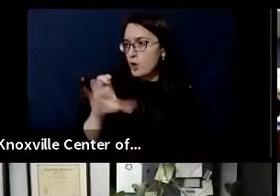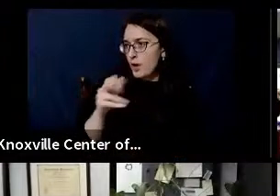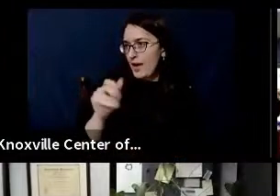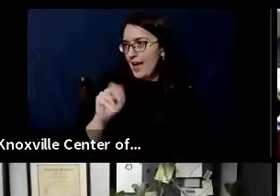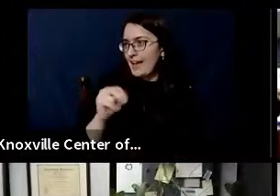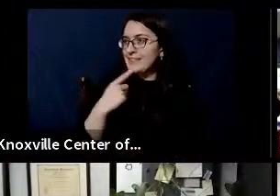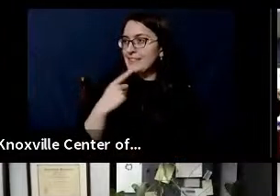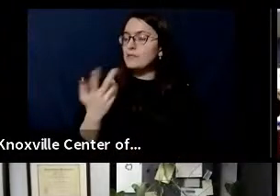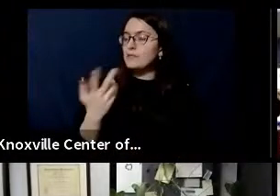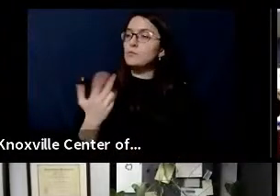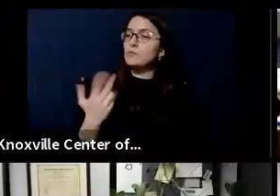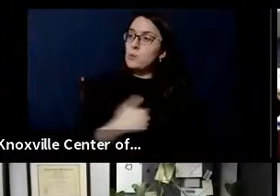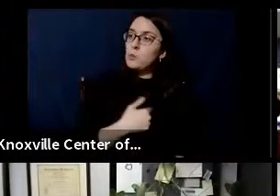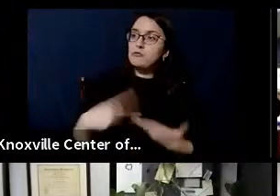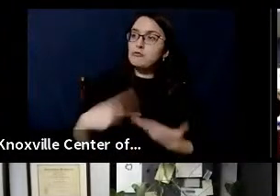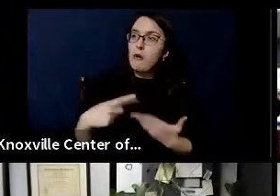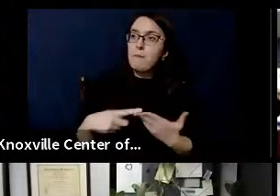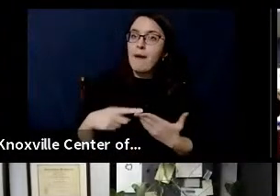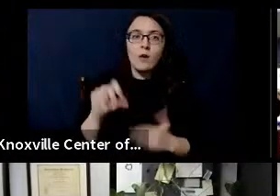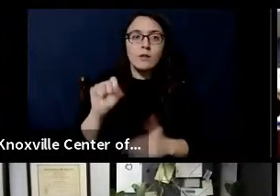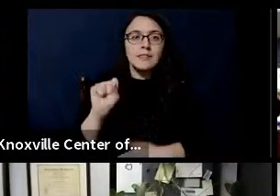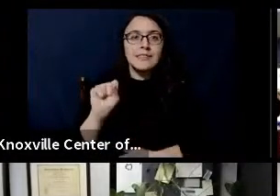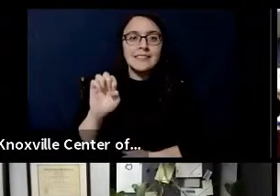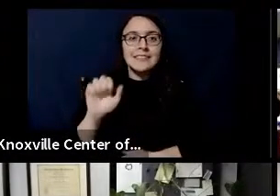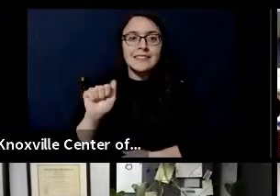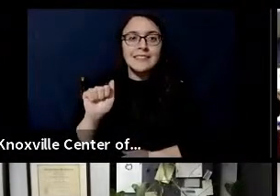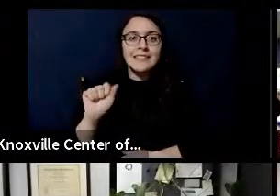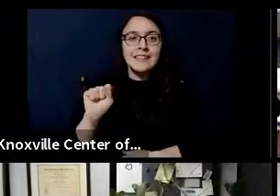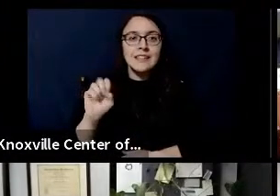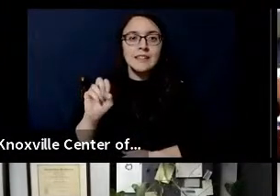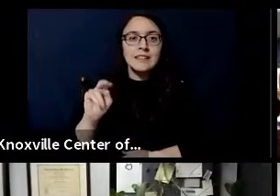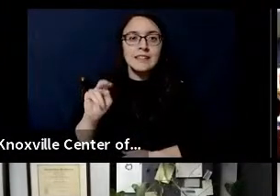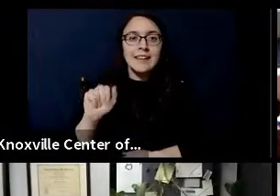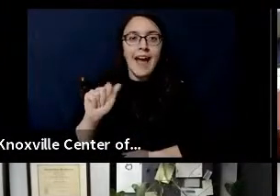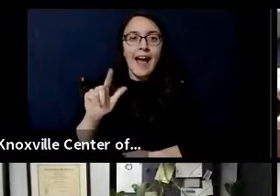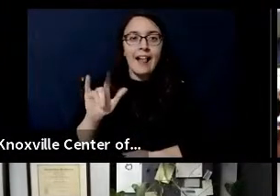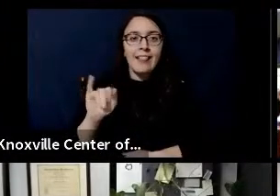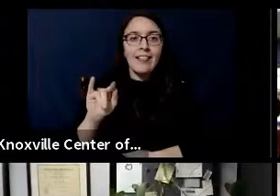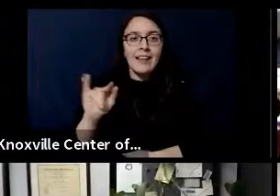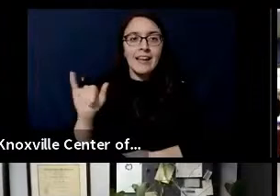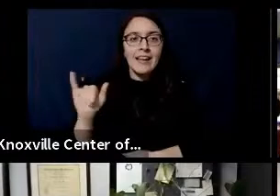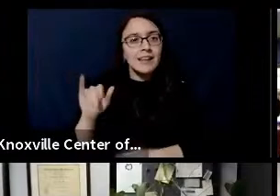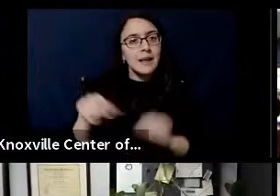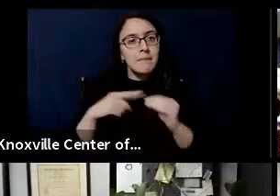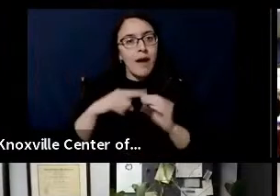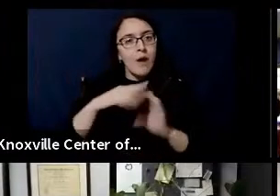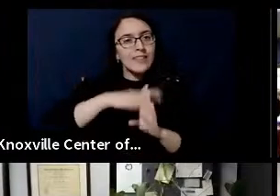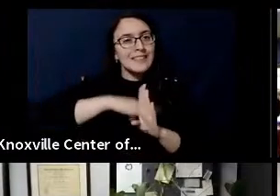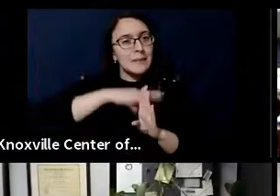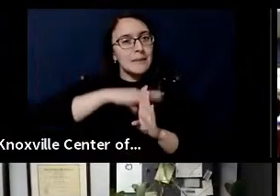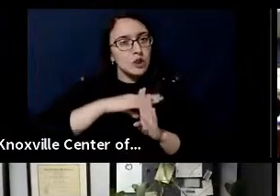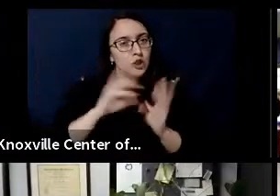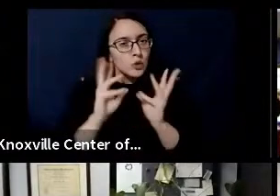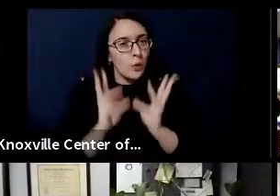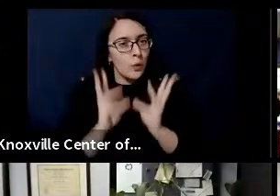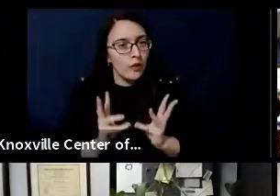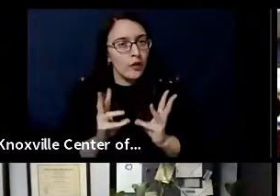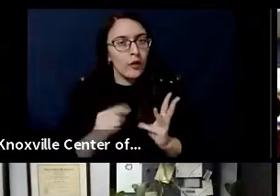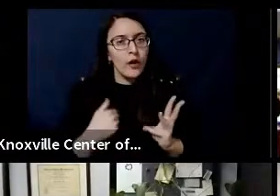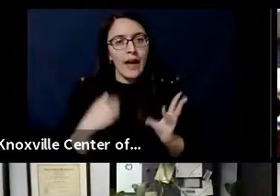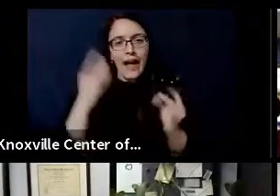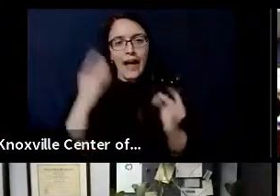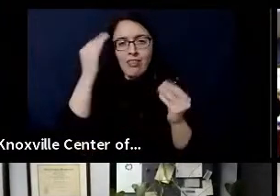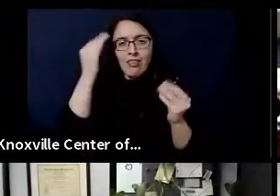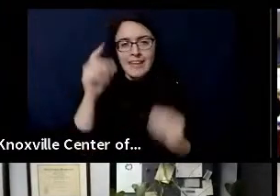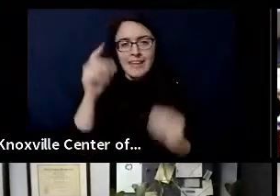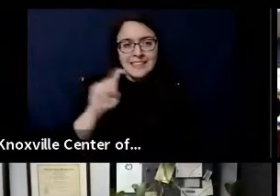seasonality, and I was trying to look it up and I can't remember off the top of my head. I was thinking that Texas